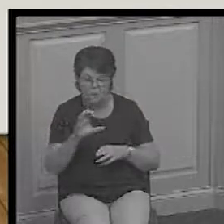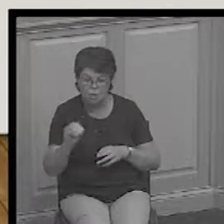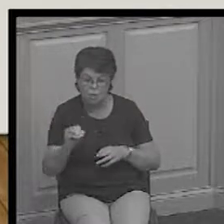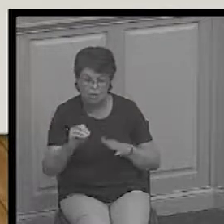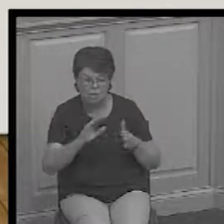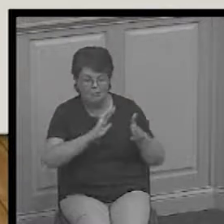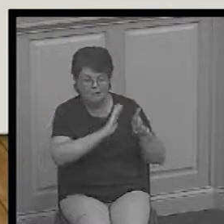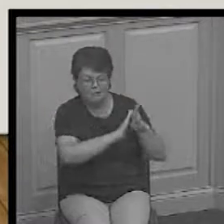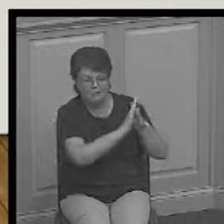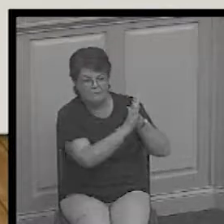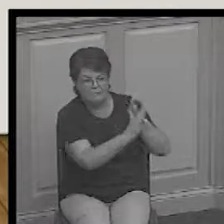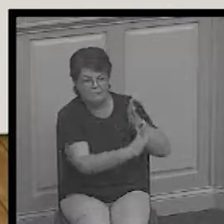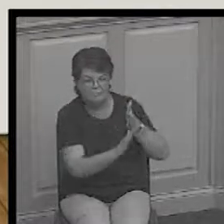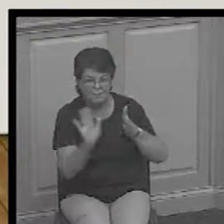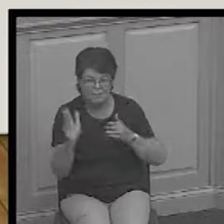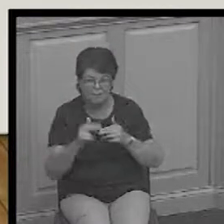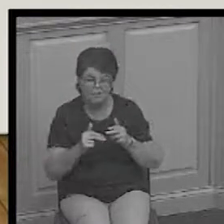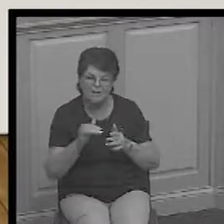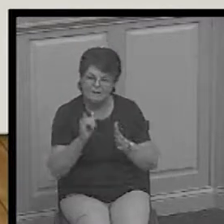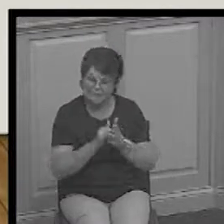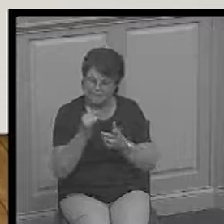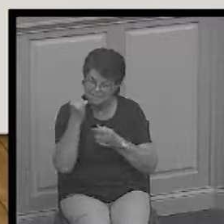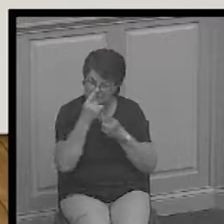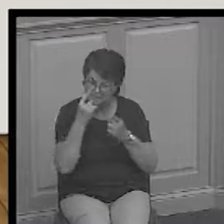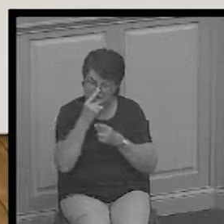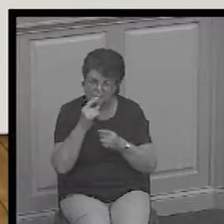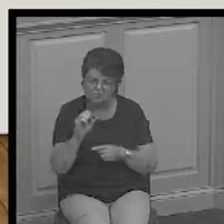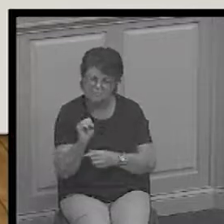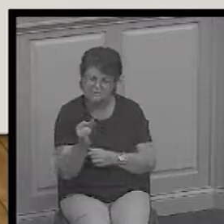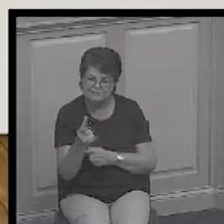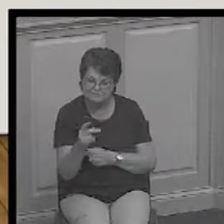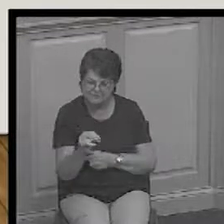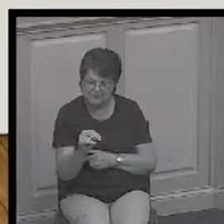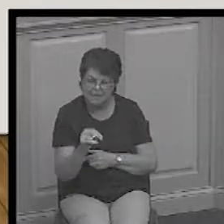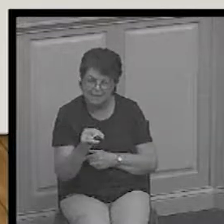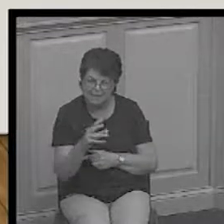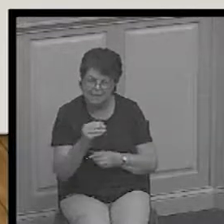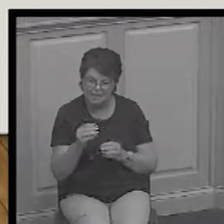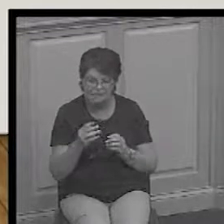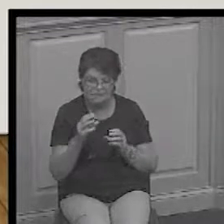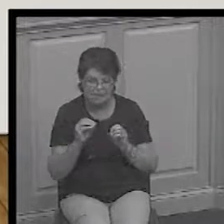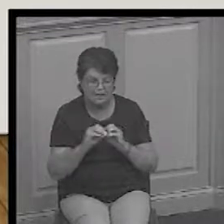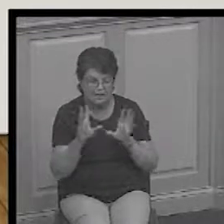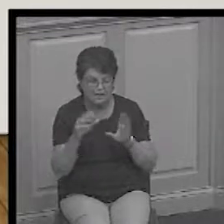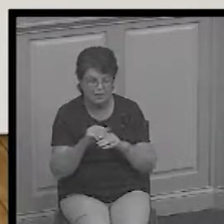of the building, and that would be considered a sign. And it's pretty clear in the new guidelines.